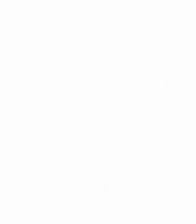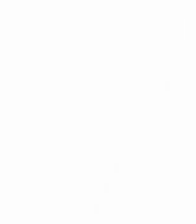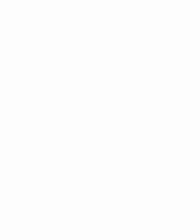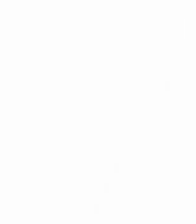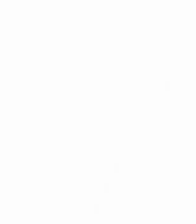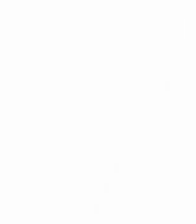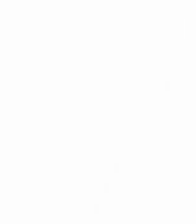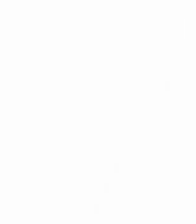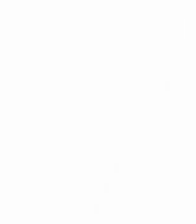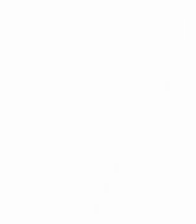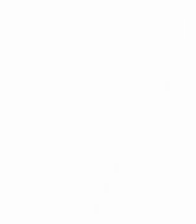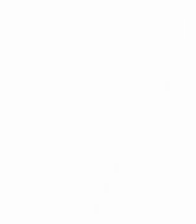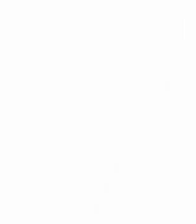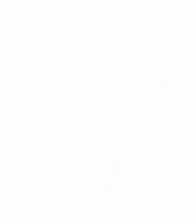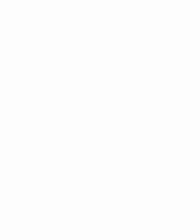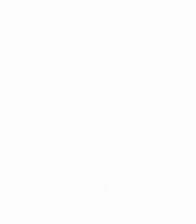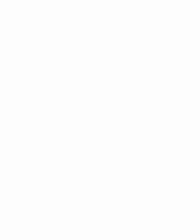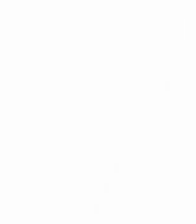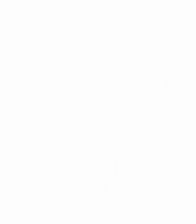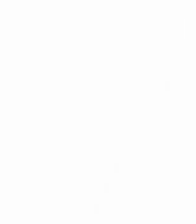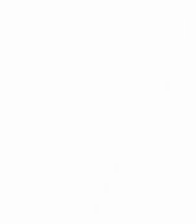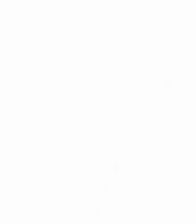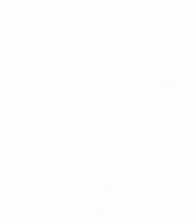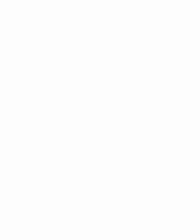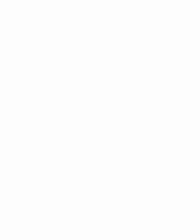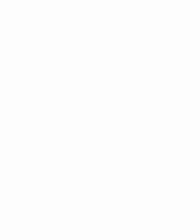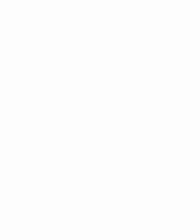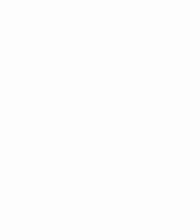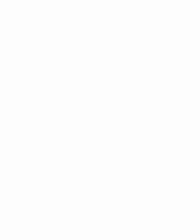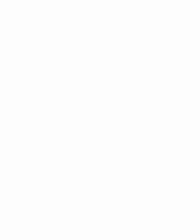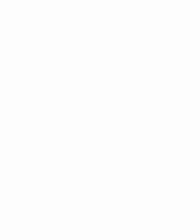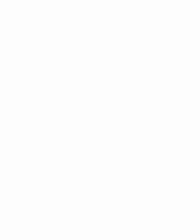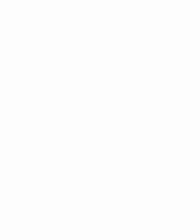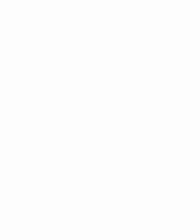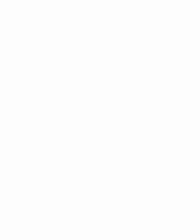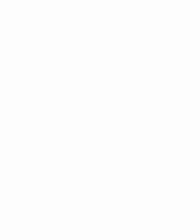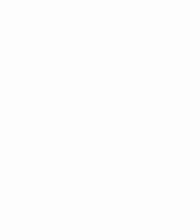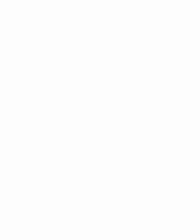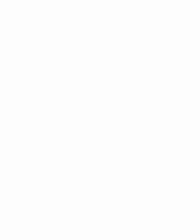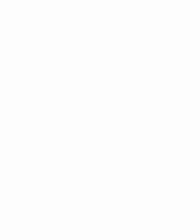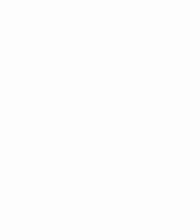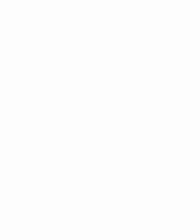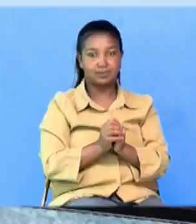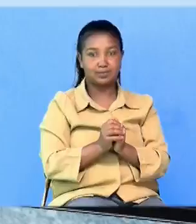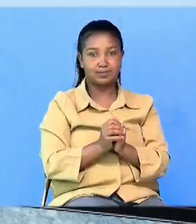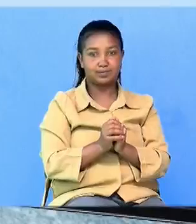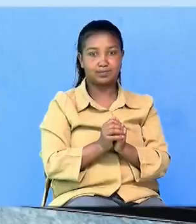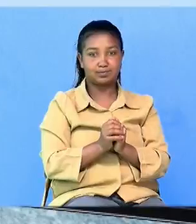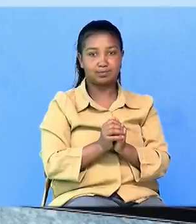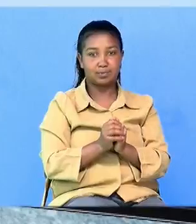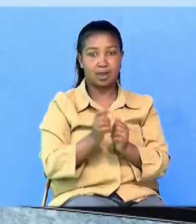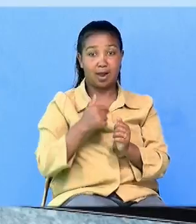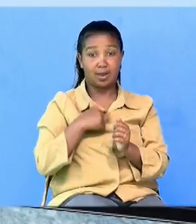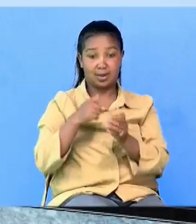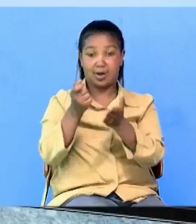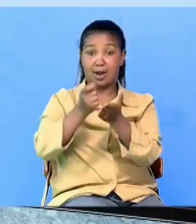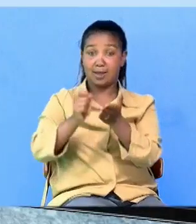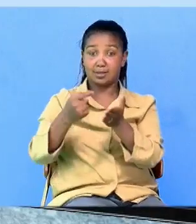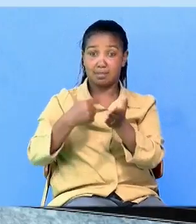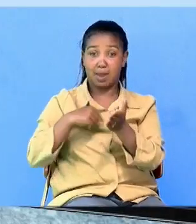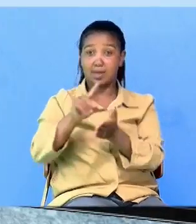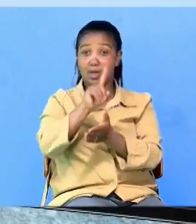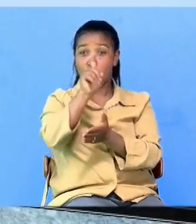on my exercise book. All right,